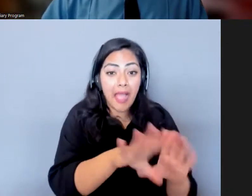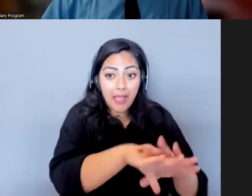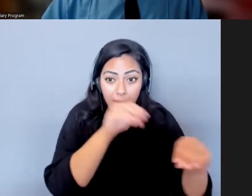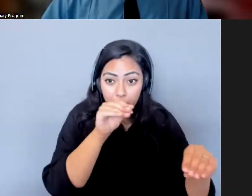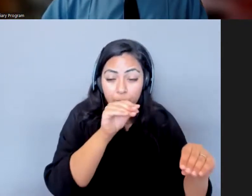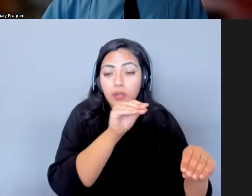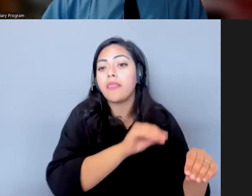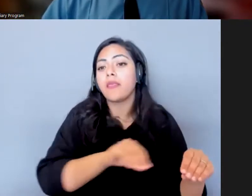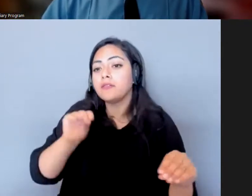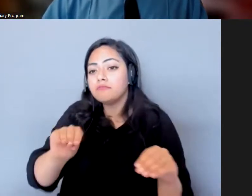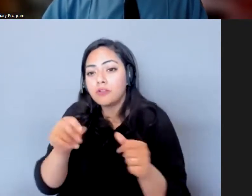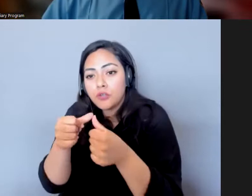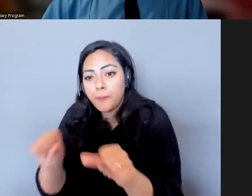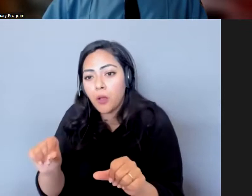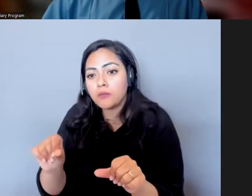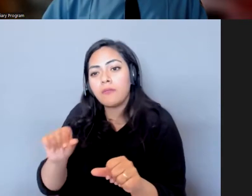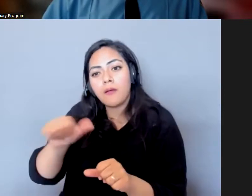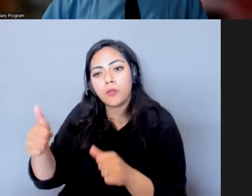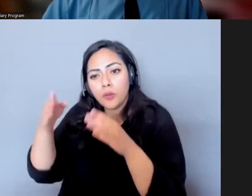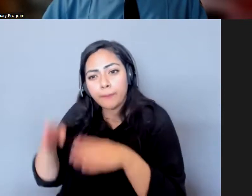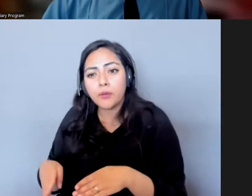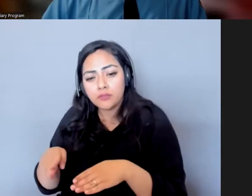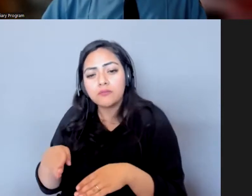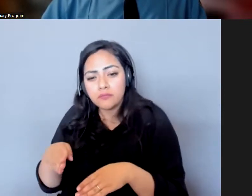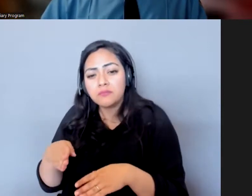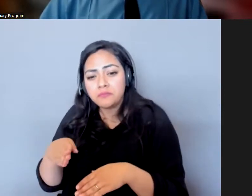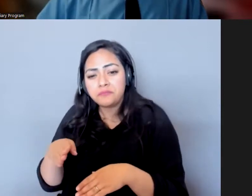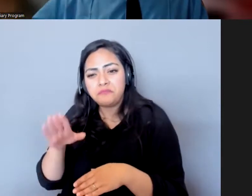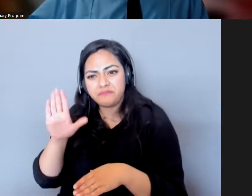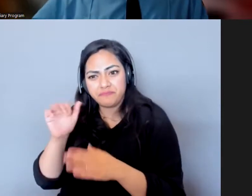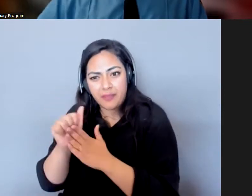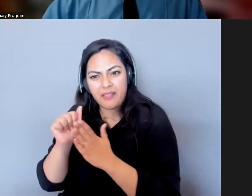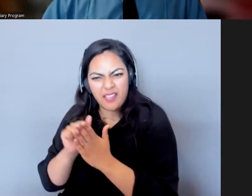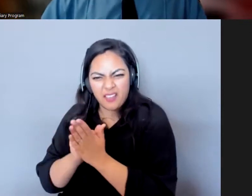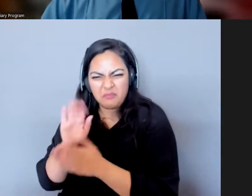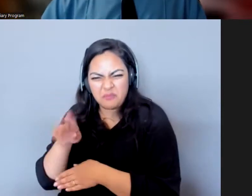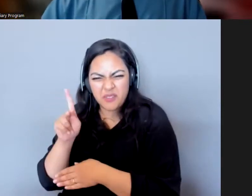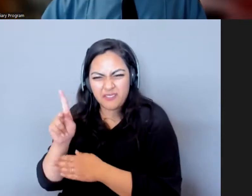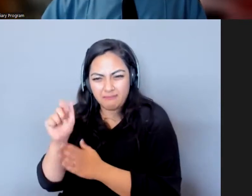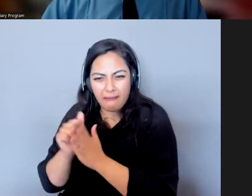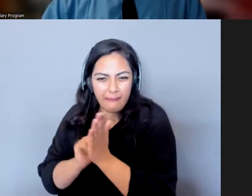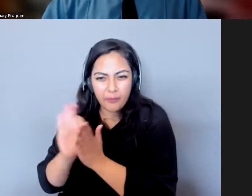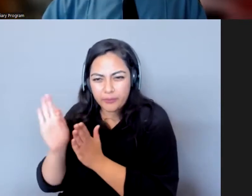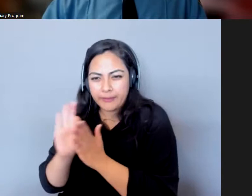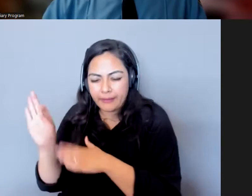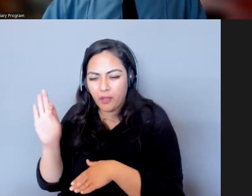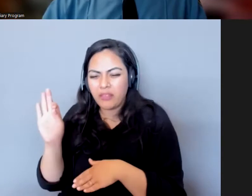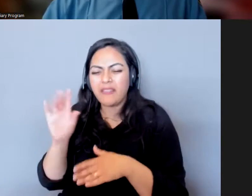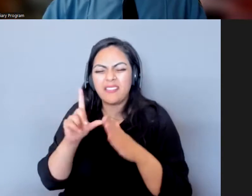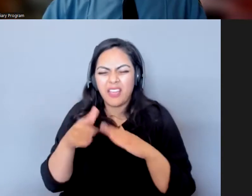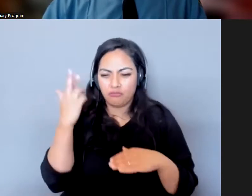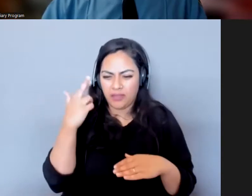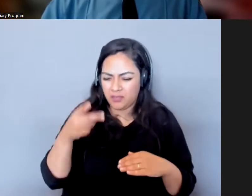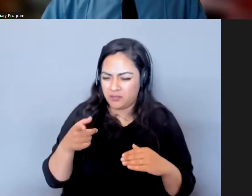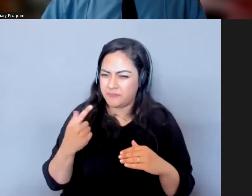immediately realized, geez, there's something wrong. Immediately got on the phone, called their bank manager, and and got that